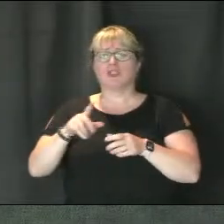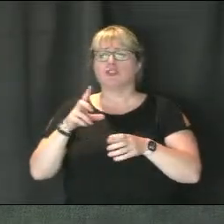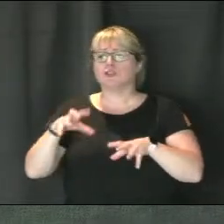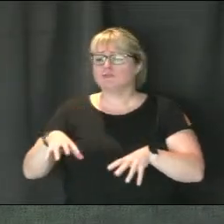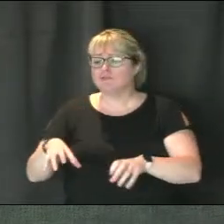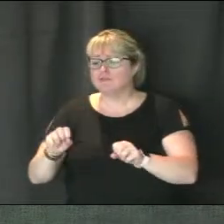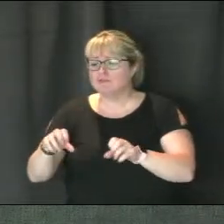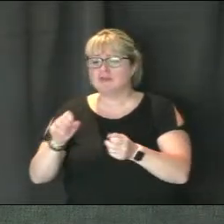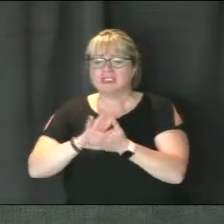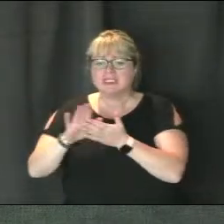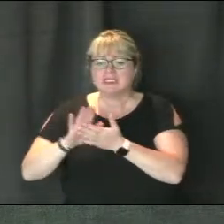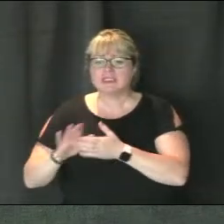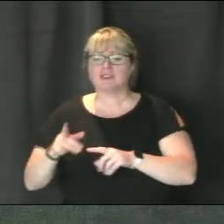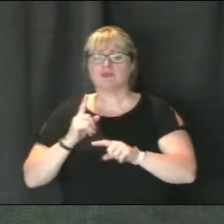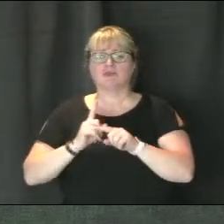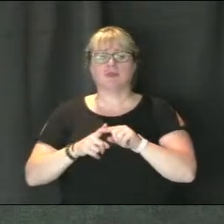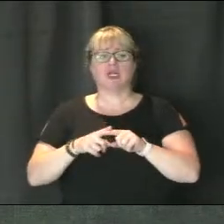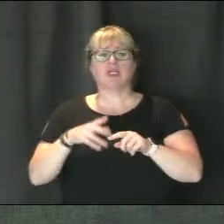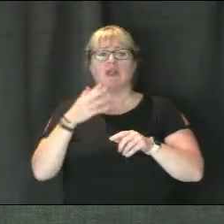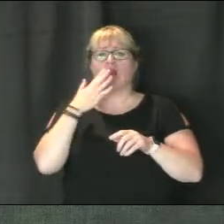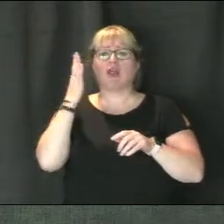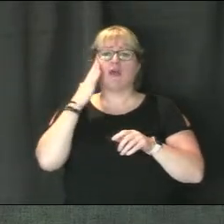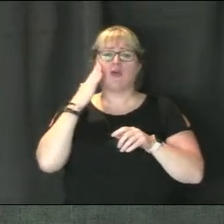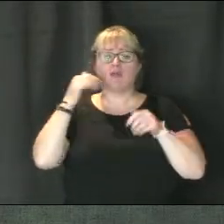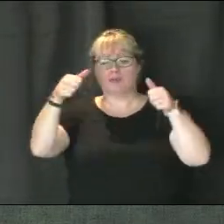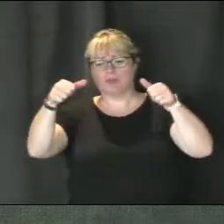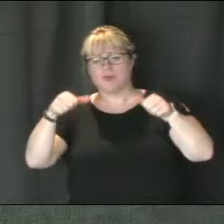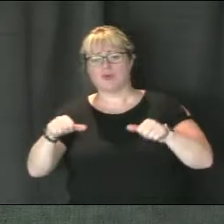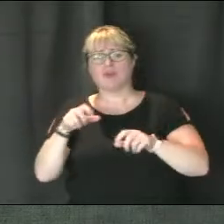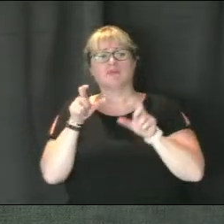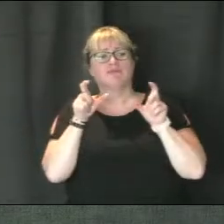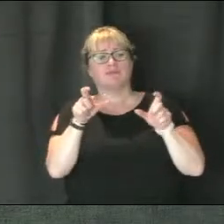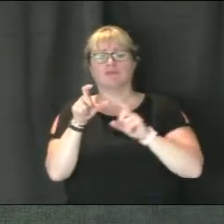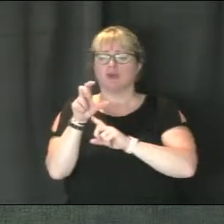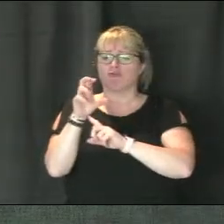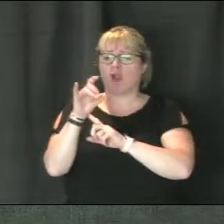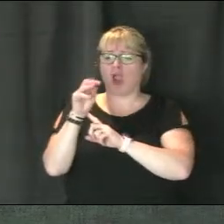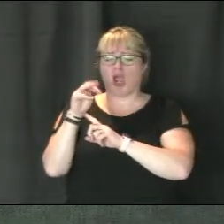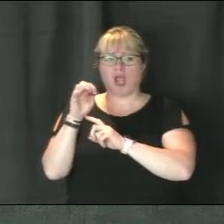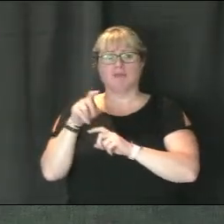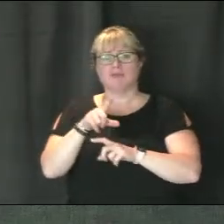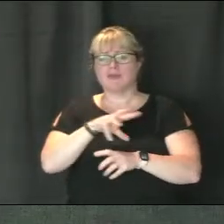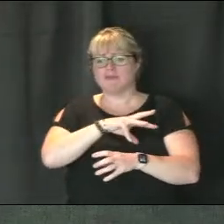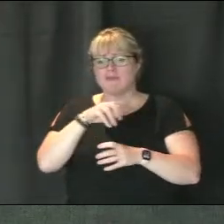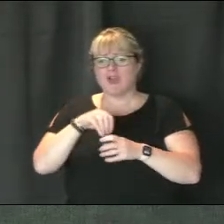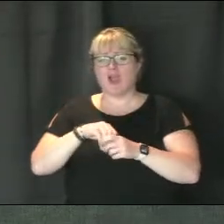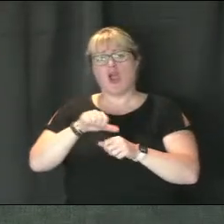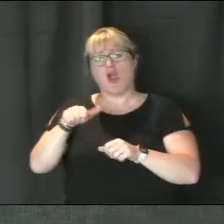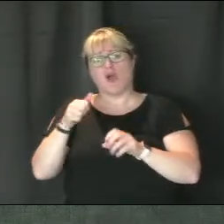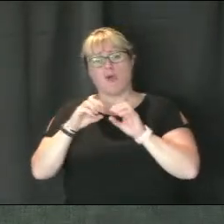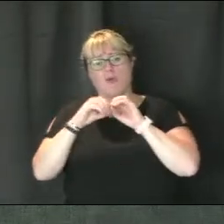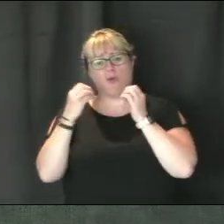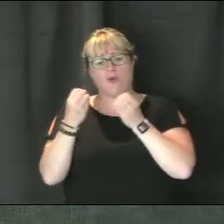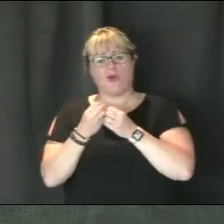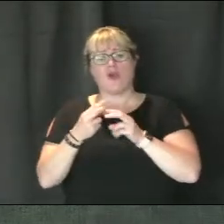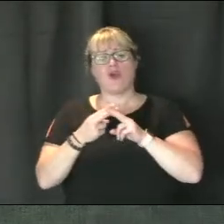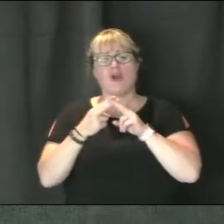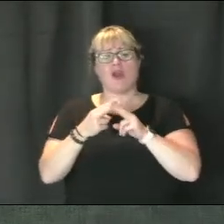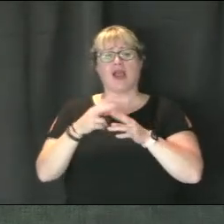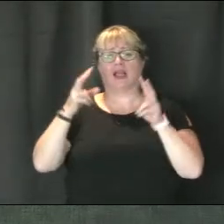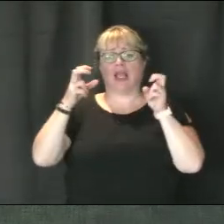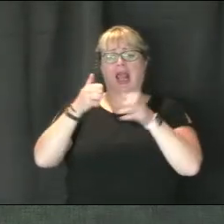Crime Stoppers. In addition, Janet has been selflessly working with an international organization called Help a Village